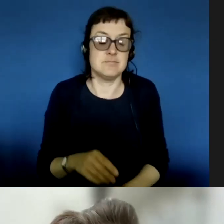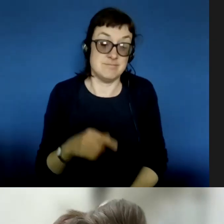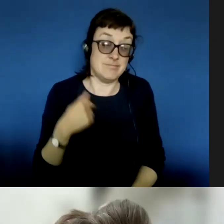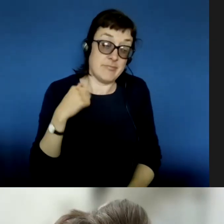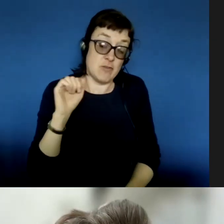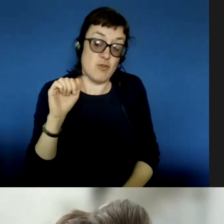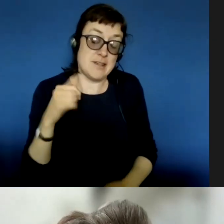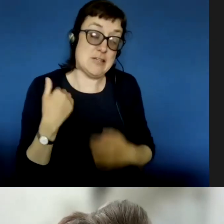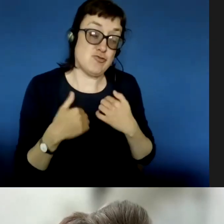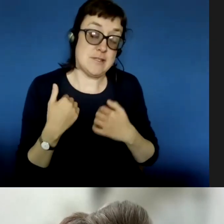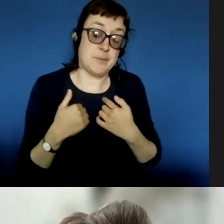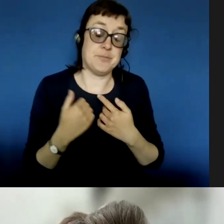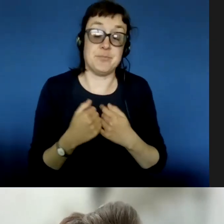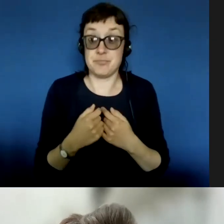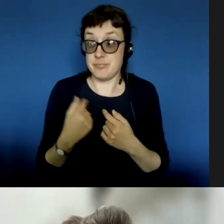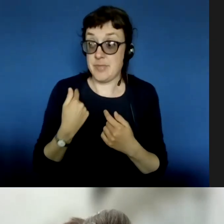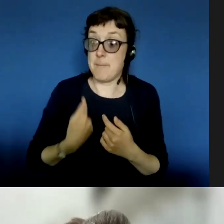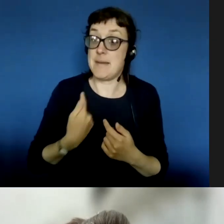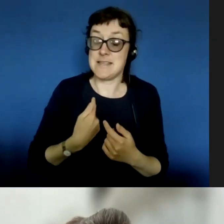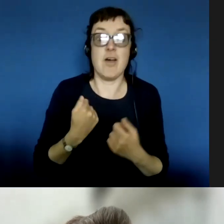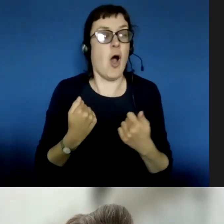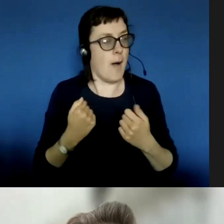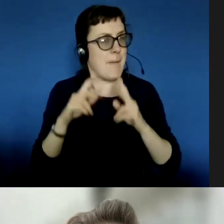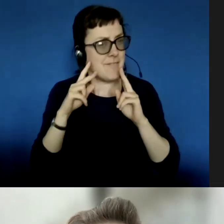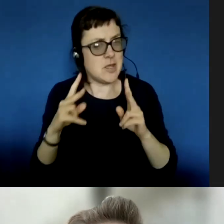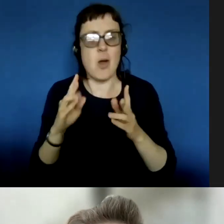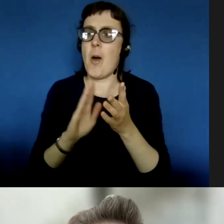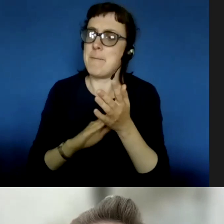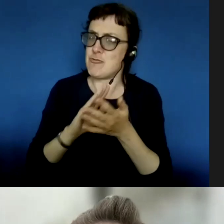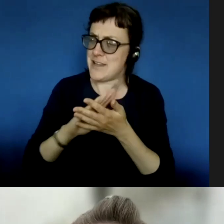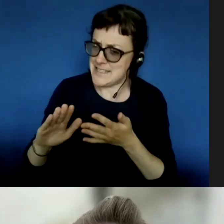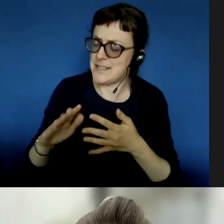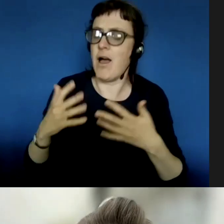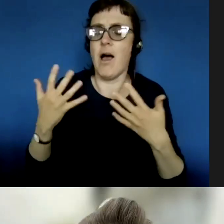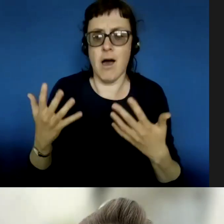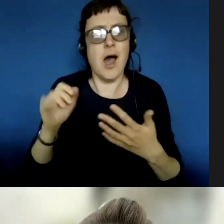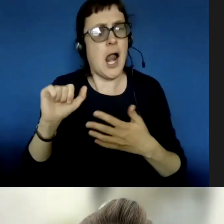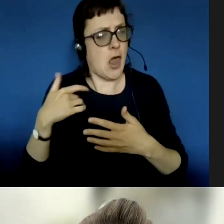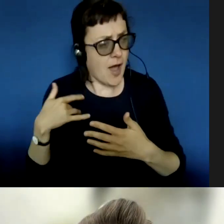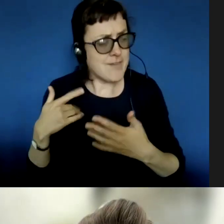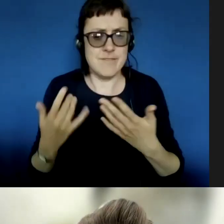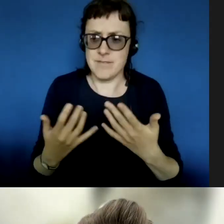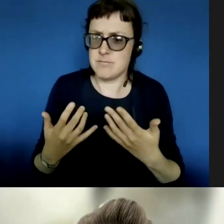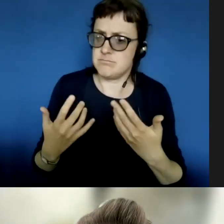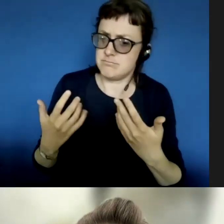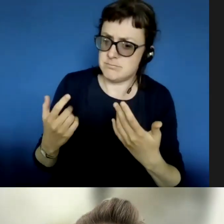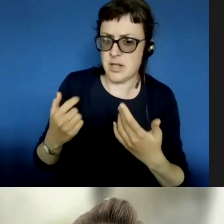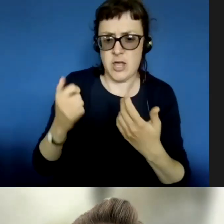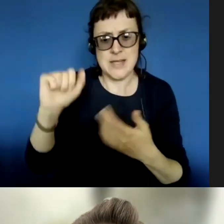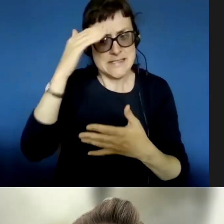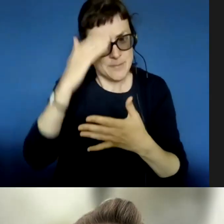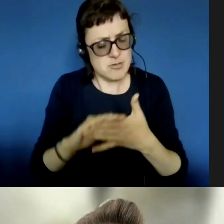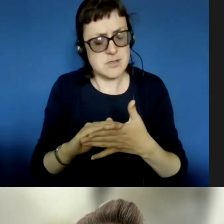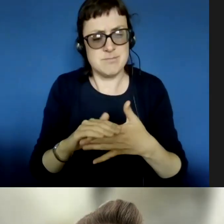very particular viewpoint about Mary Heaton and how she'd been treated by the system